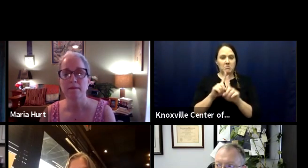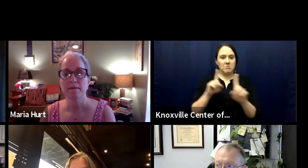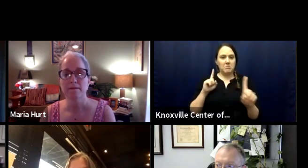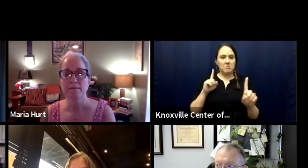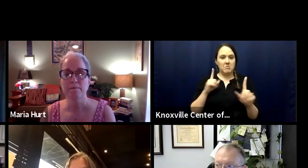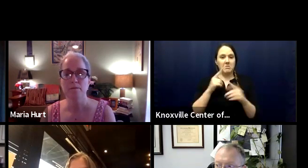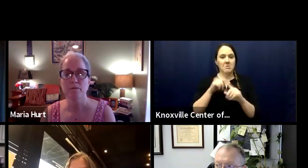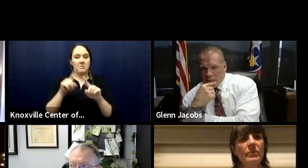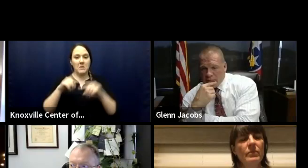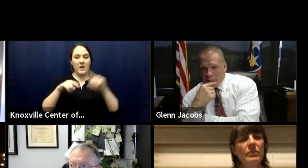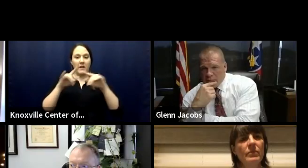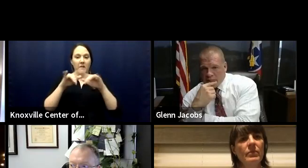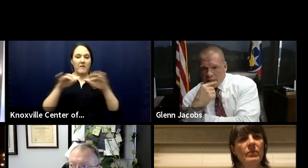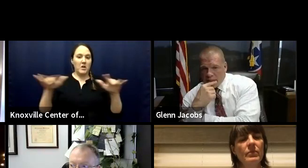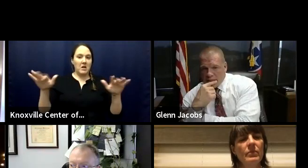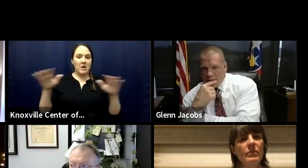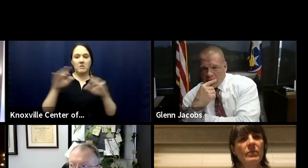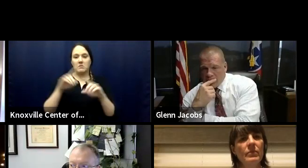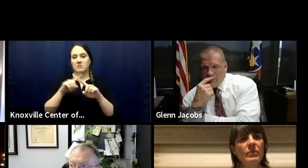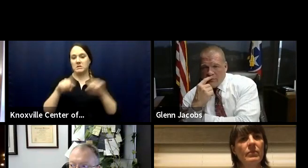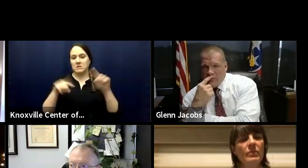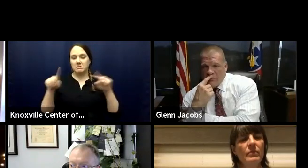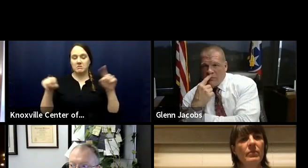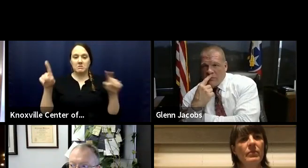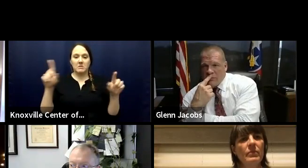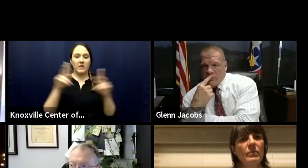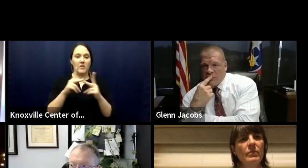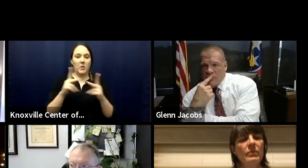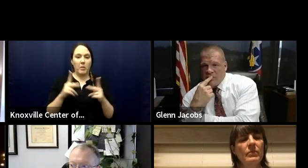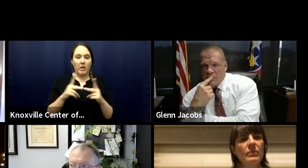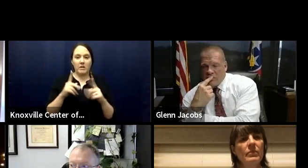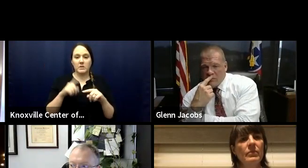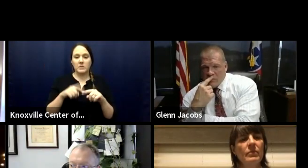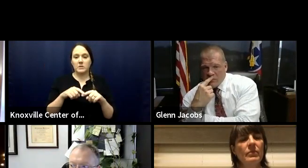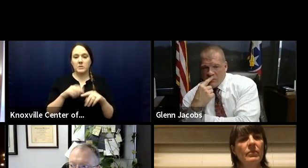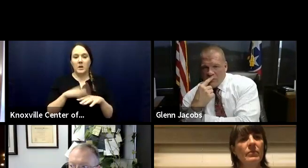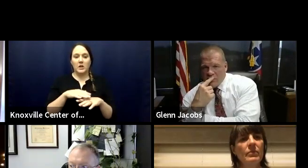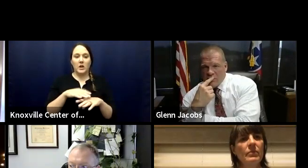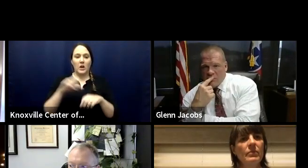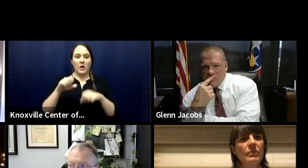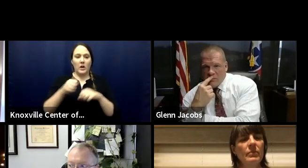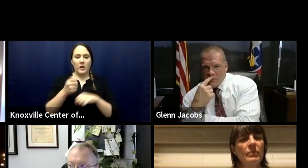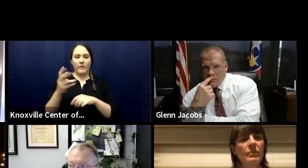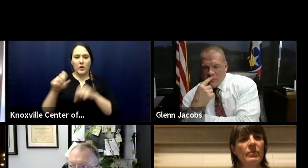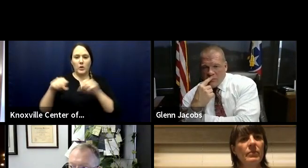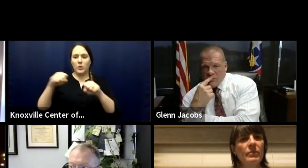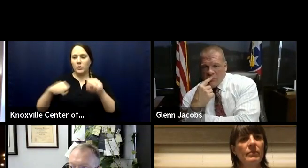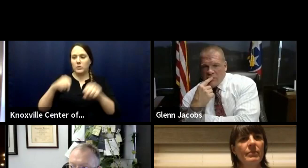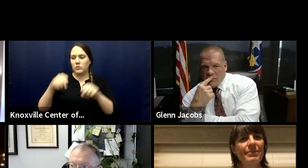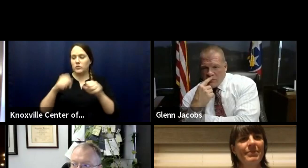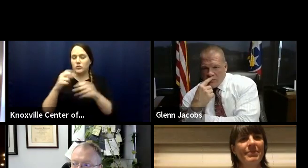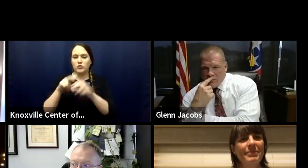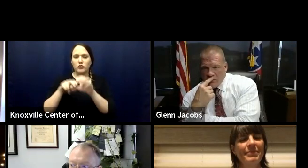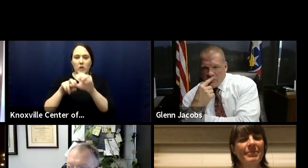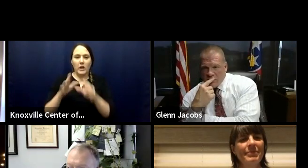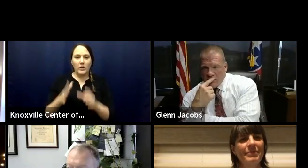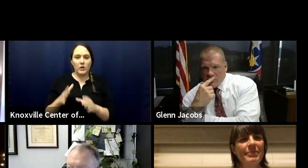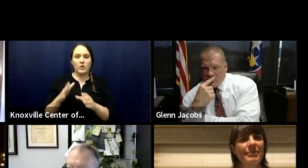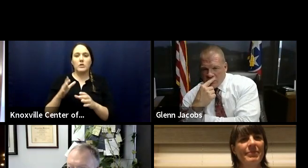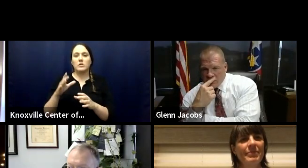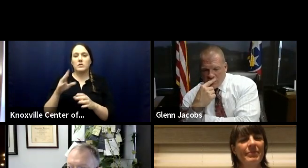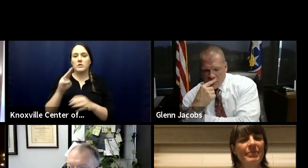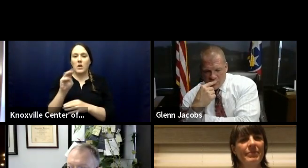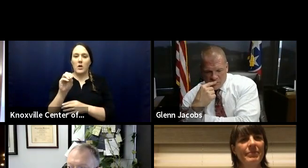that alcohol is served, including on the multiple rider sort of bicycles or pagoda sort of things, the